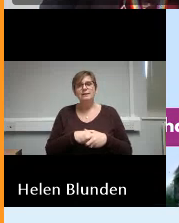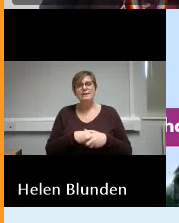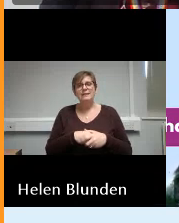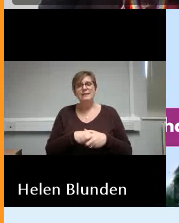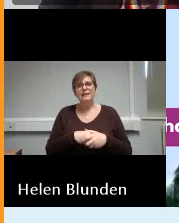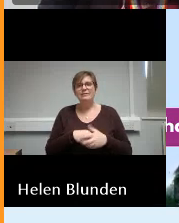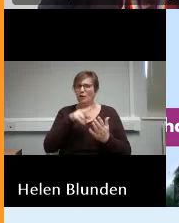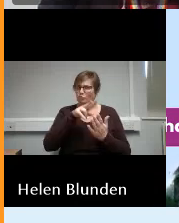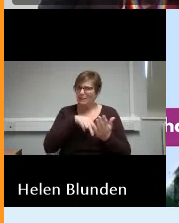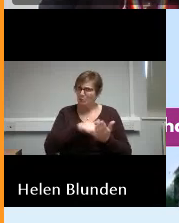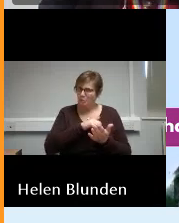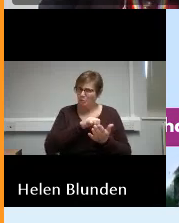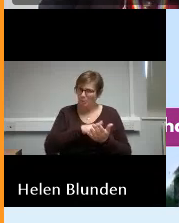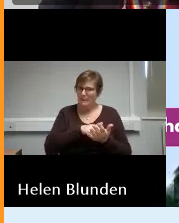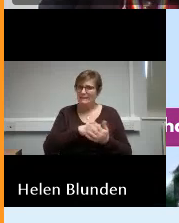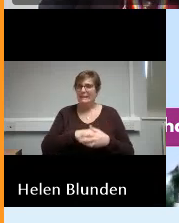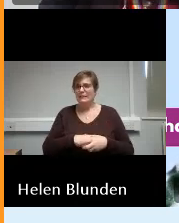this properly.